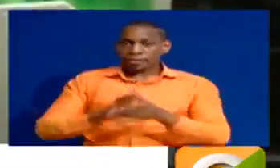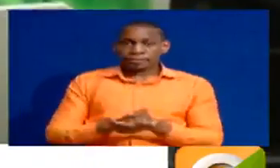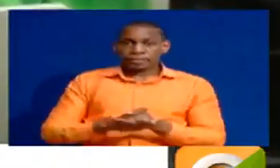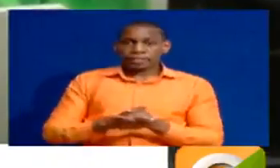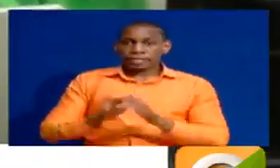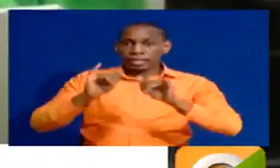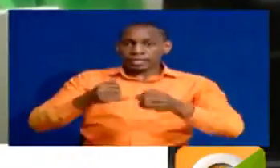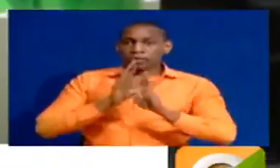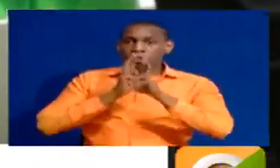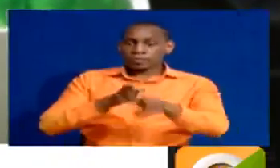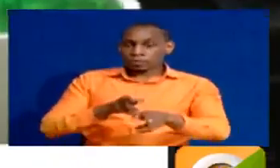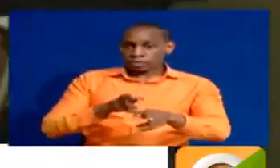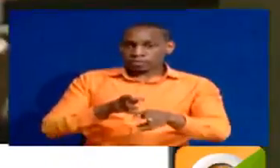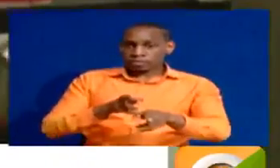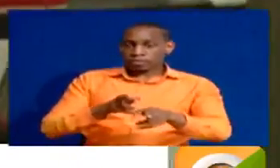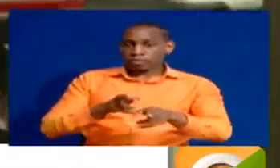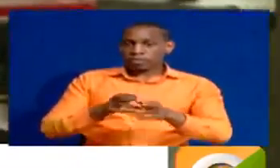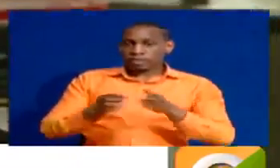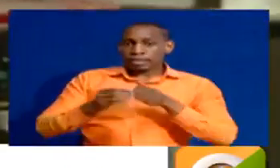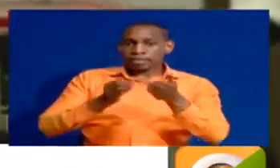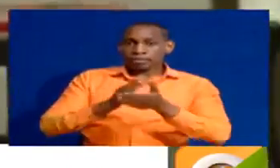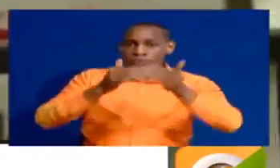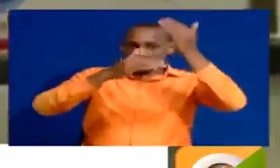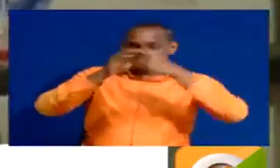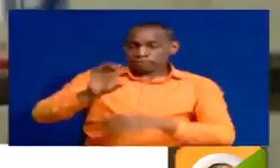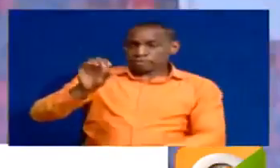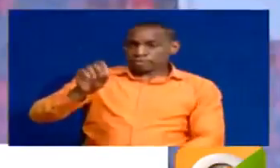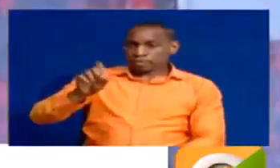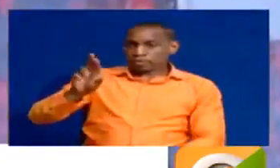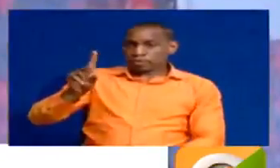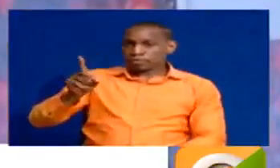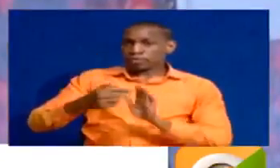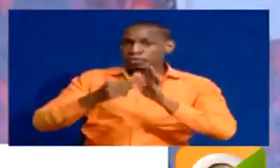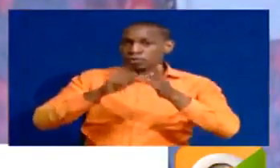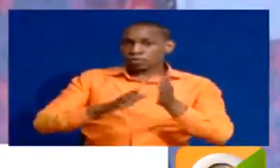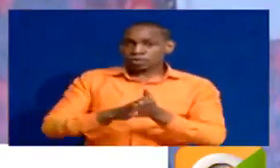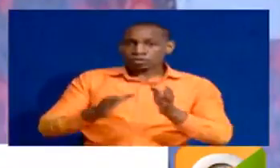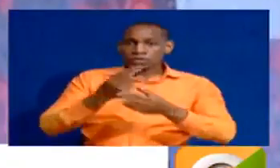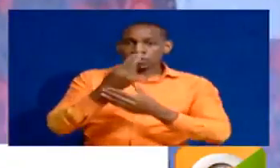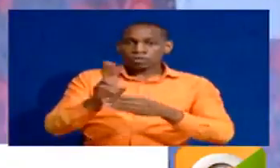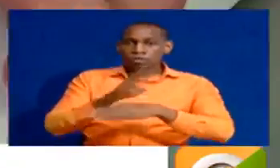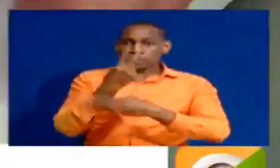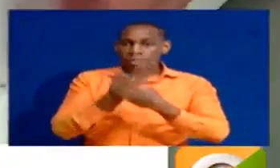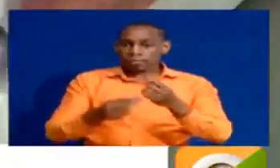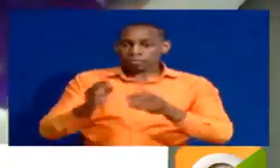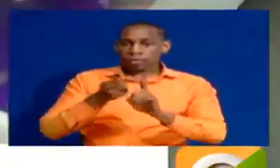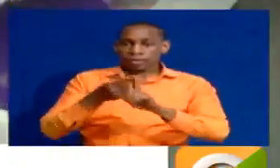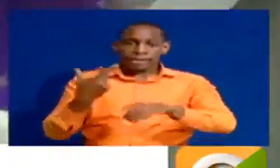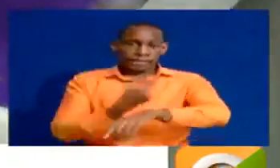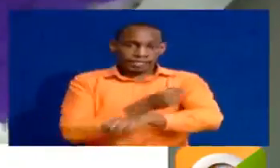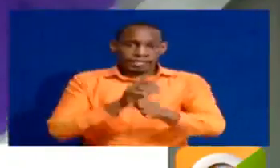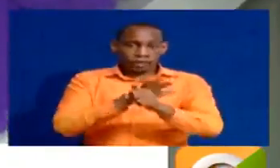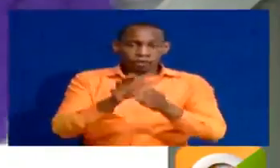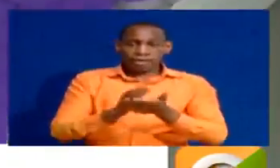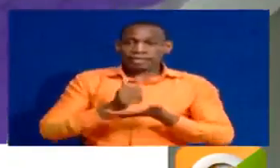But a recent report from the COMCOV study trial, spearheaded by the University of Oxford, indicates that a mix-and-match approach to COVID-19